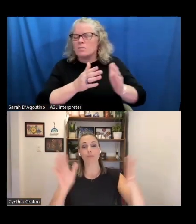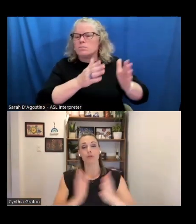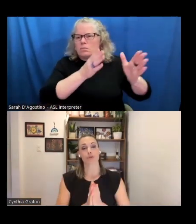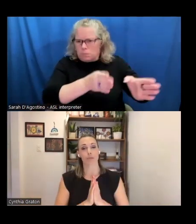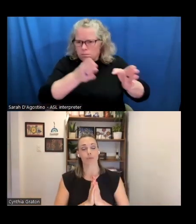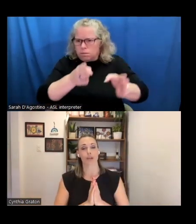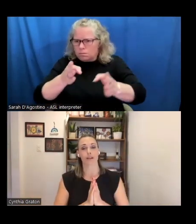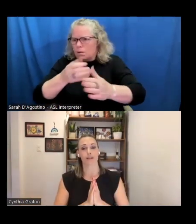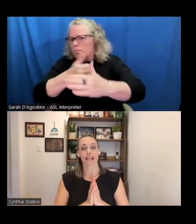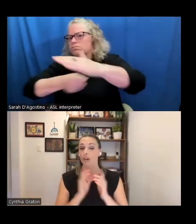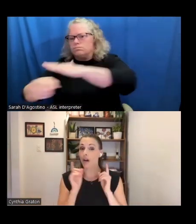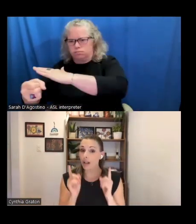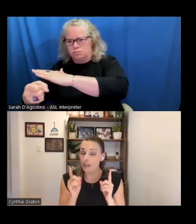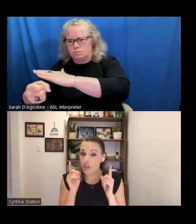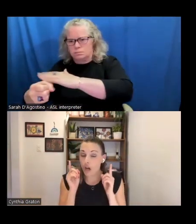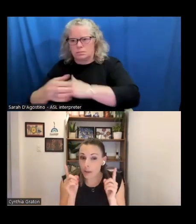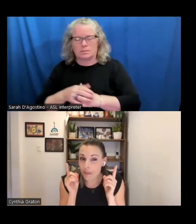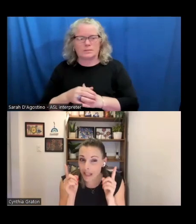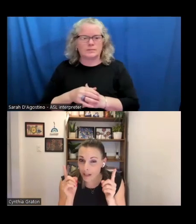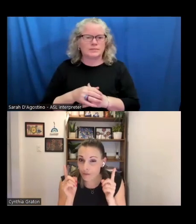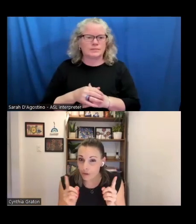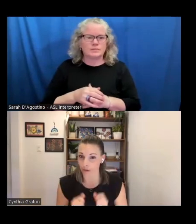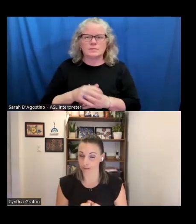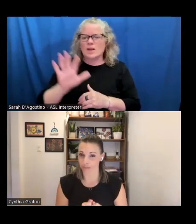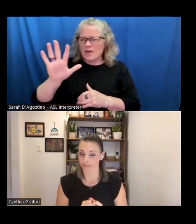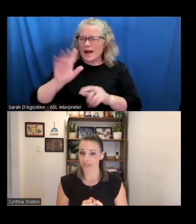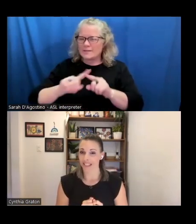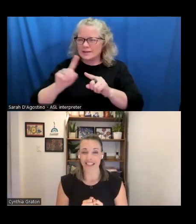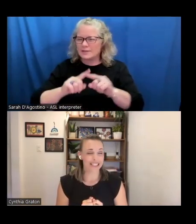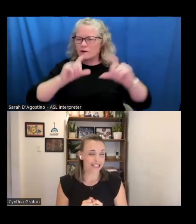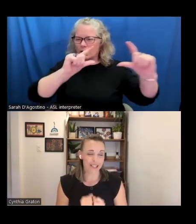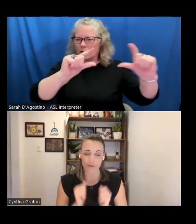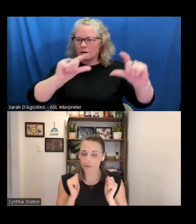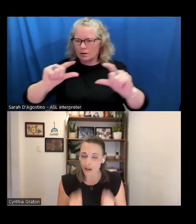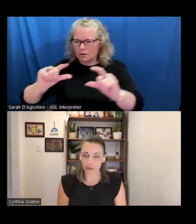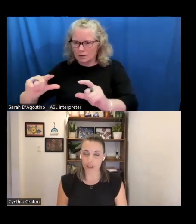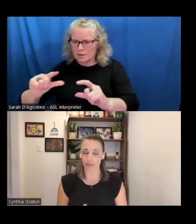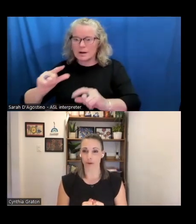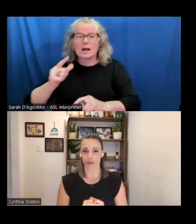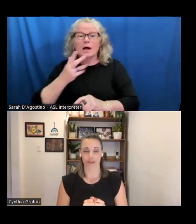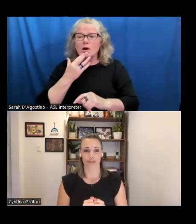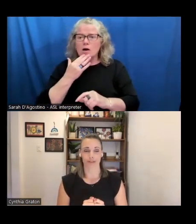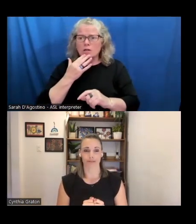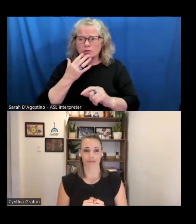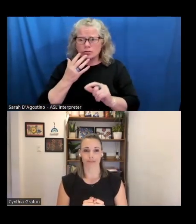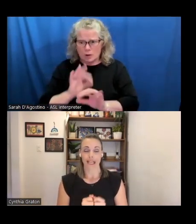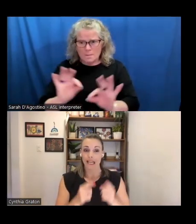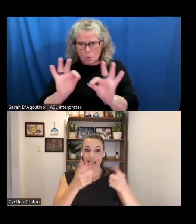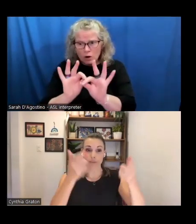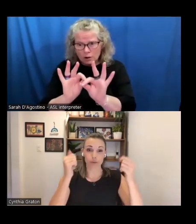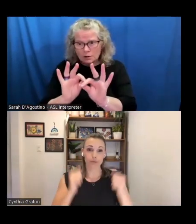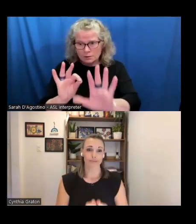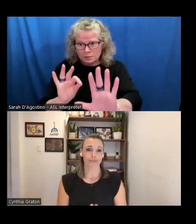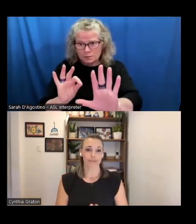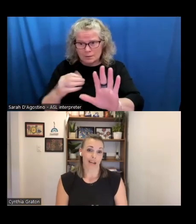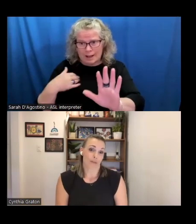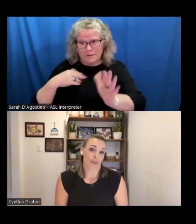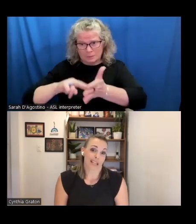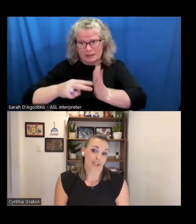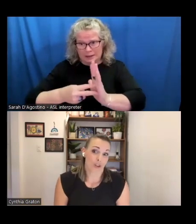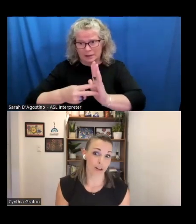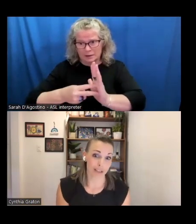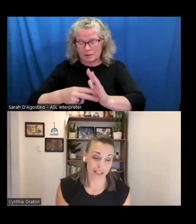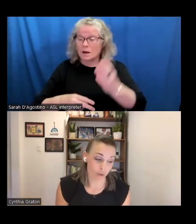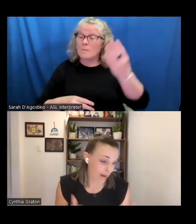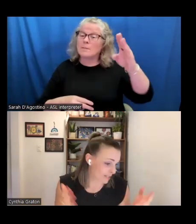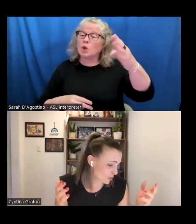5 bubbles up there, and the colors are meaningful. This is very important. In blue, everything